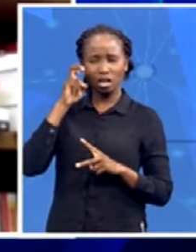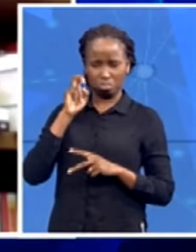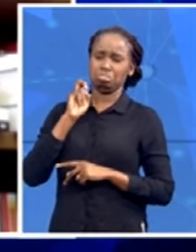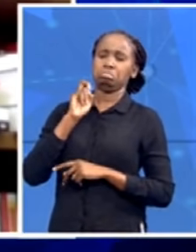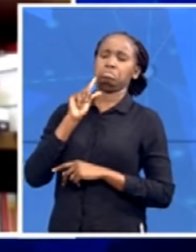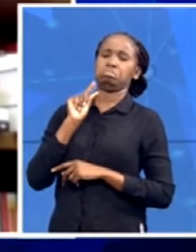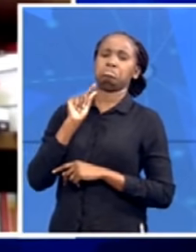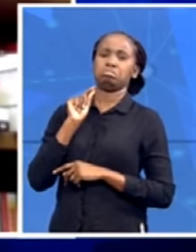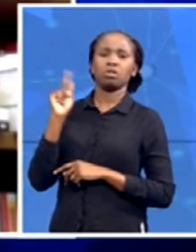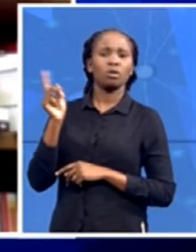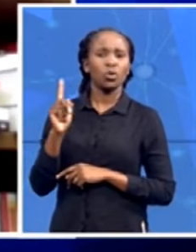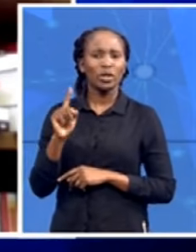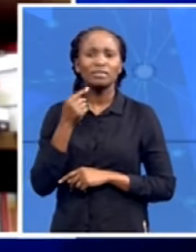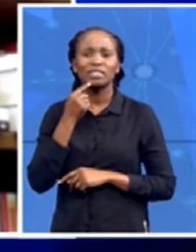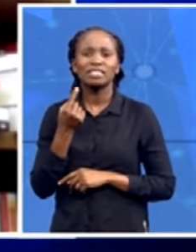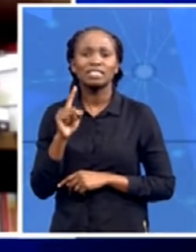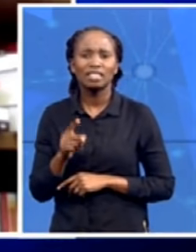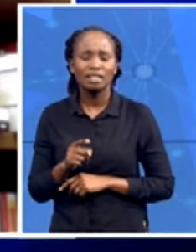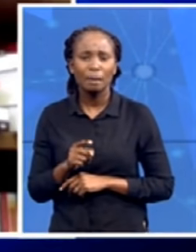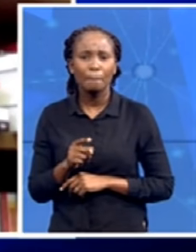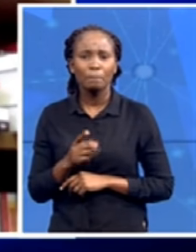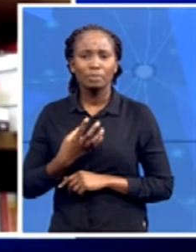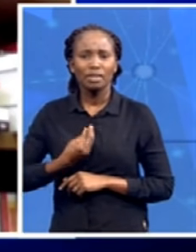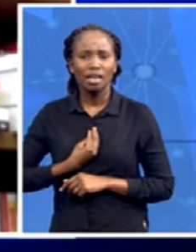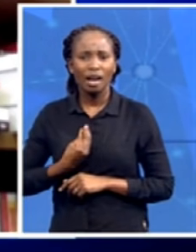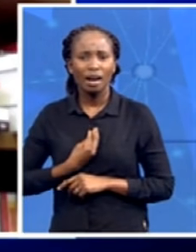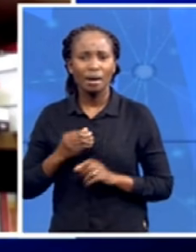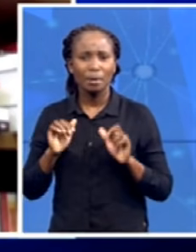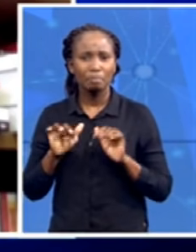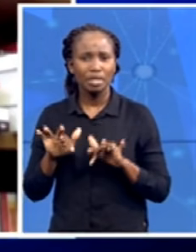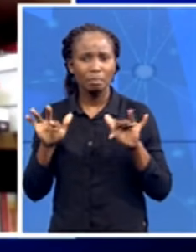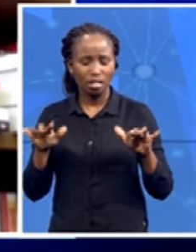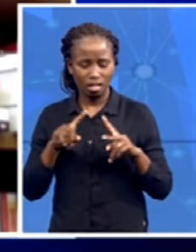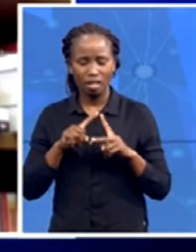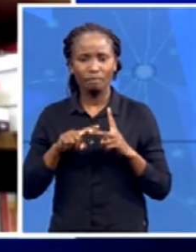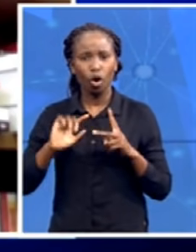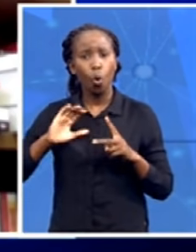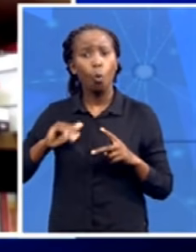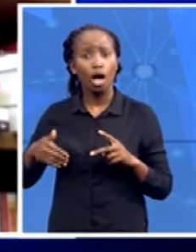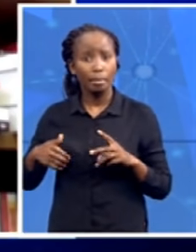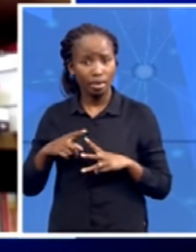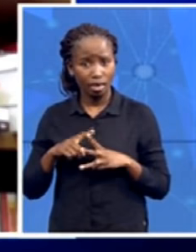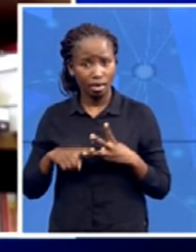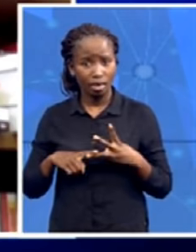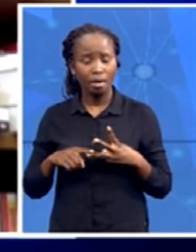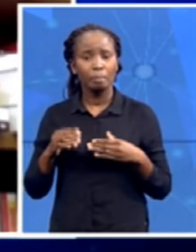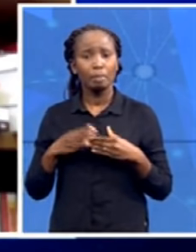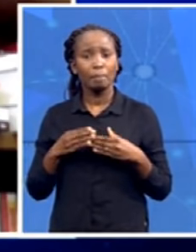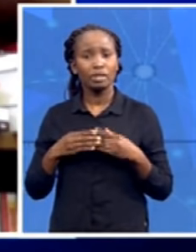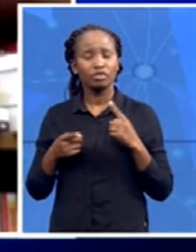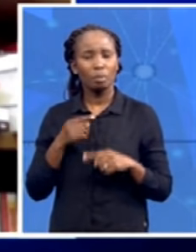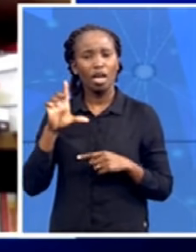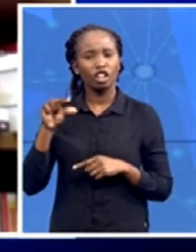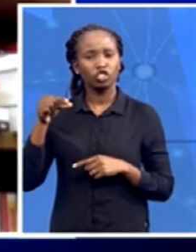to young people, women, members of LGBTQI. That is extremely